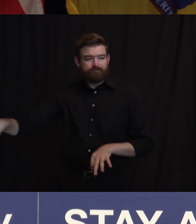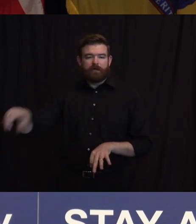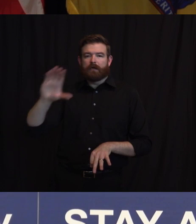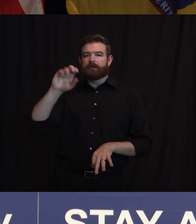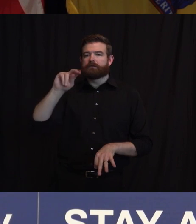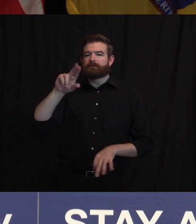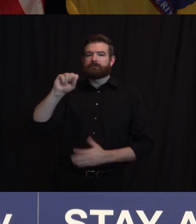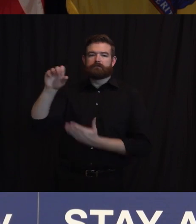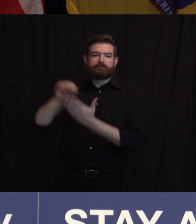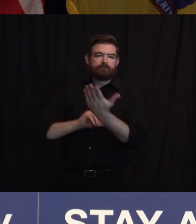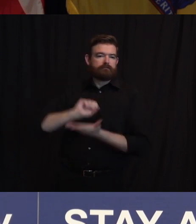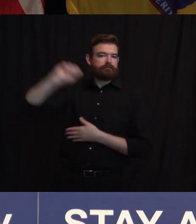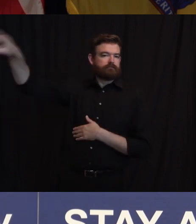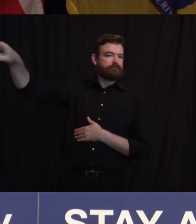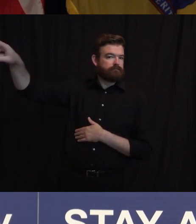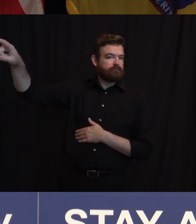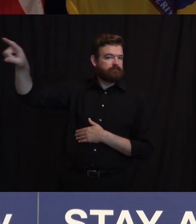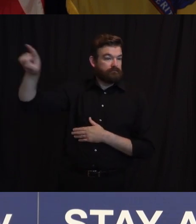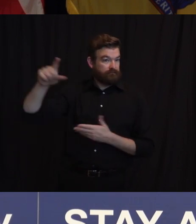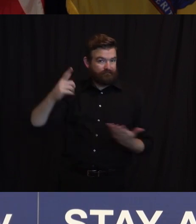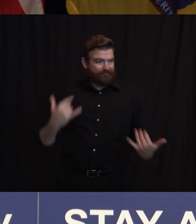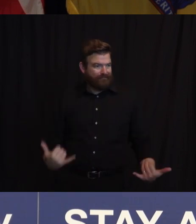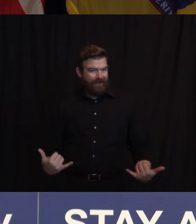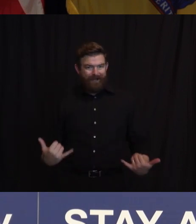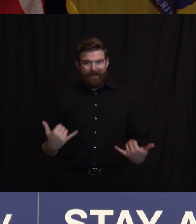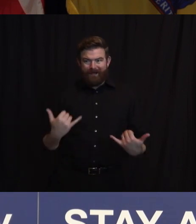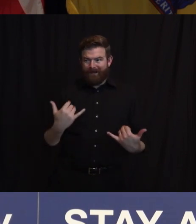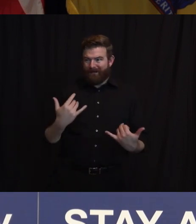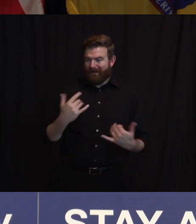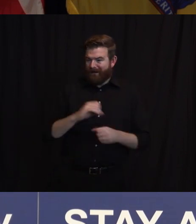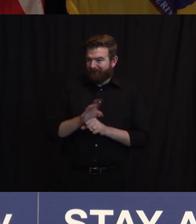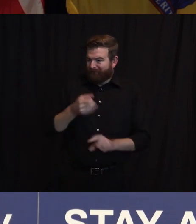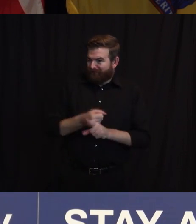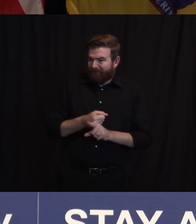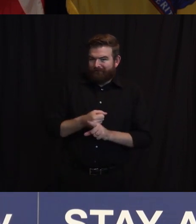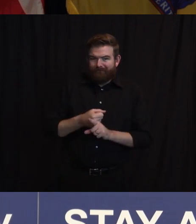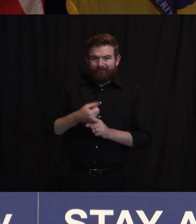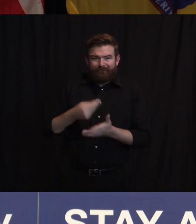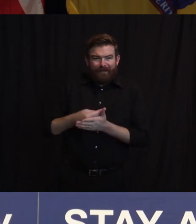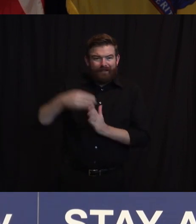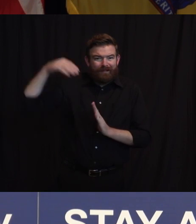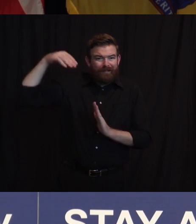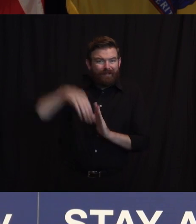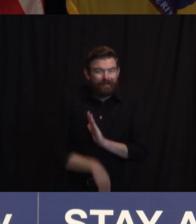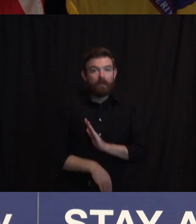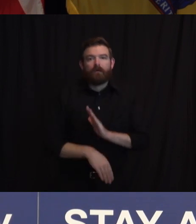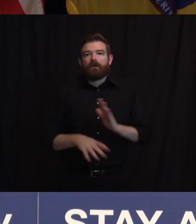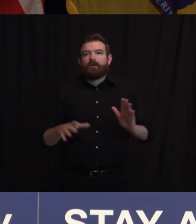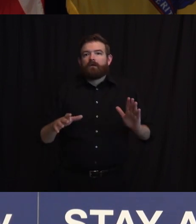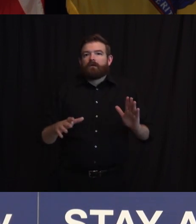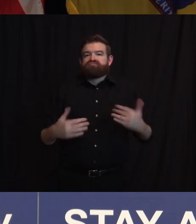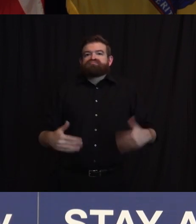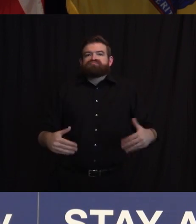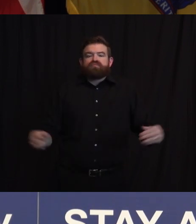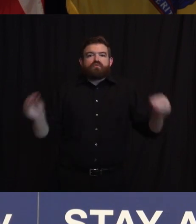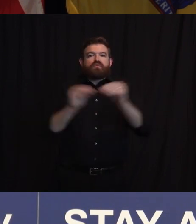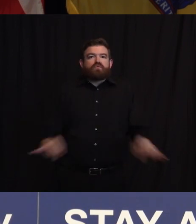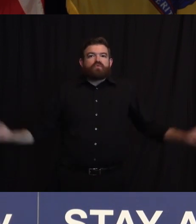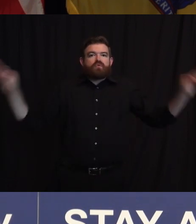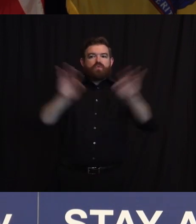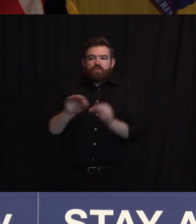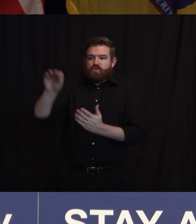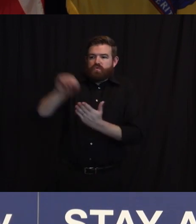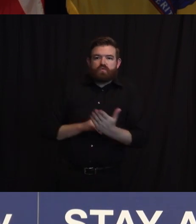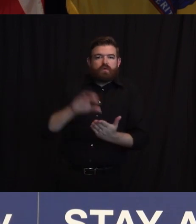by COVID-19 pandemic. If you haven't already done so, please complete your census questionnaire and